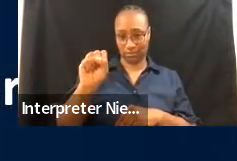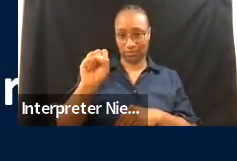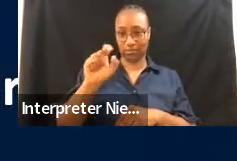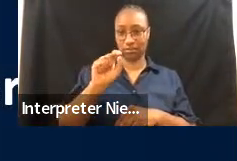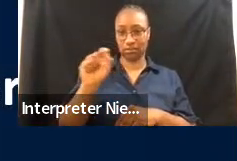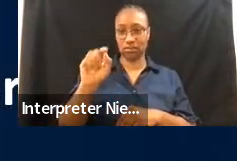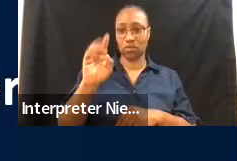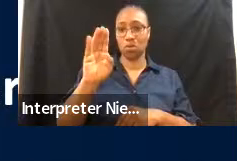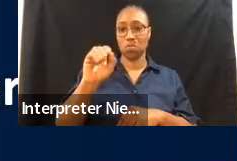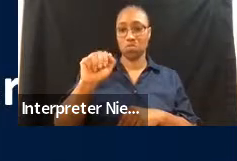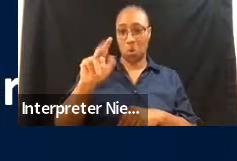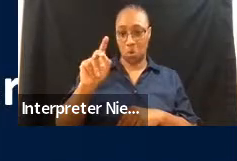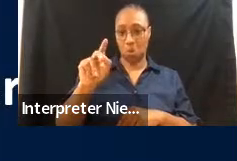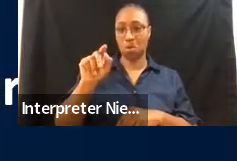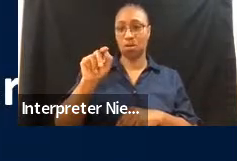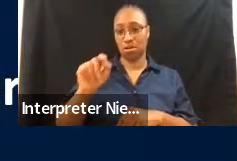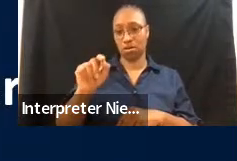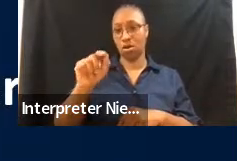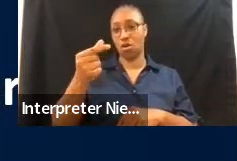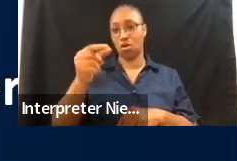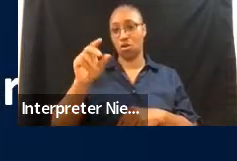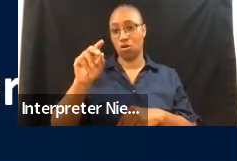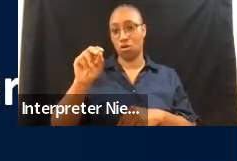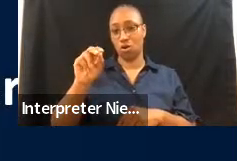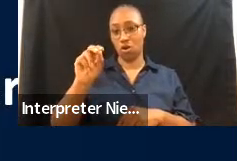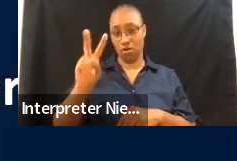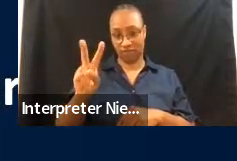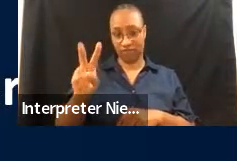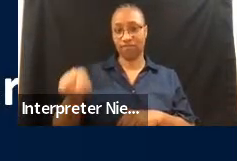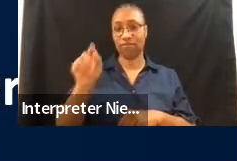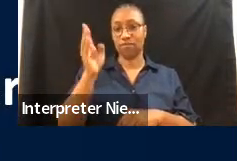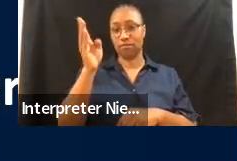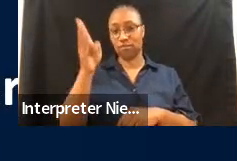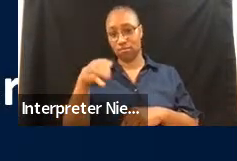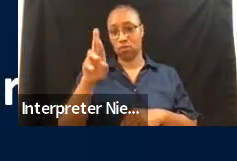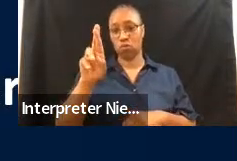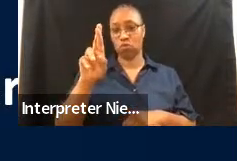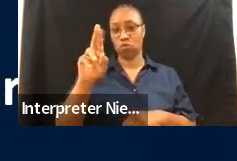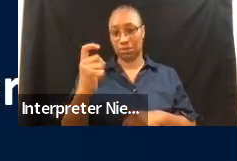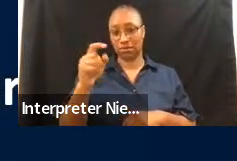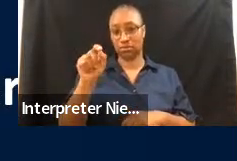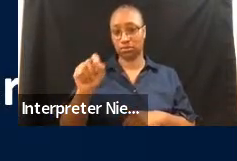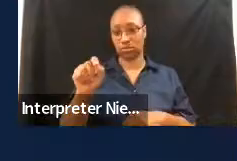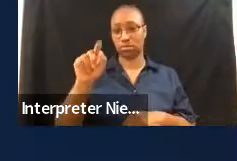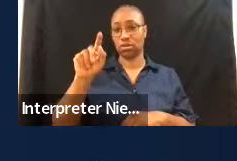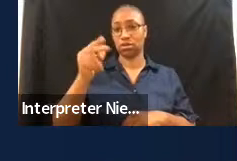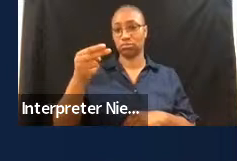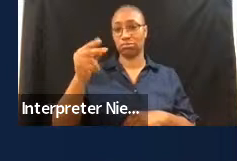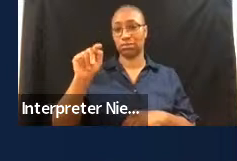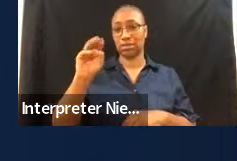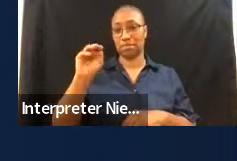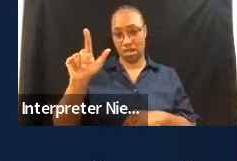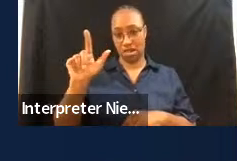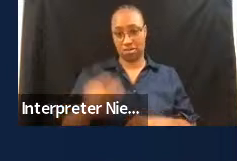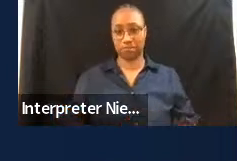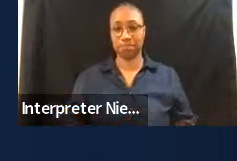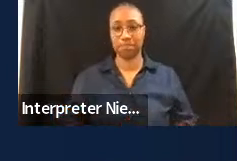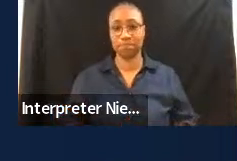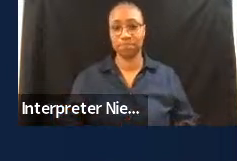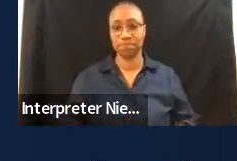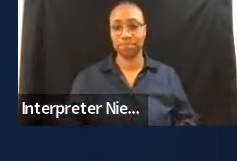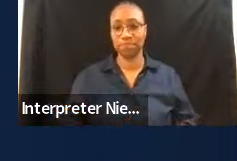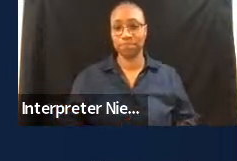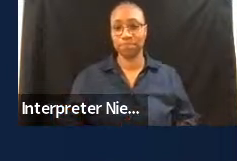Okay, so that's it on medical diagnostic equipment. Now we'll do our Q&A on this after